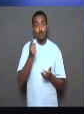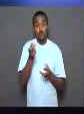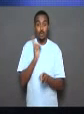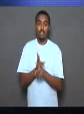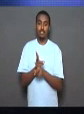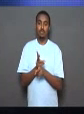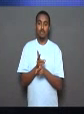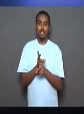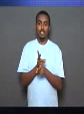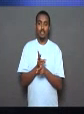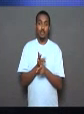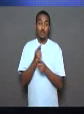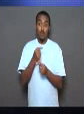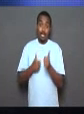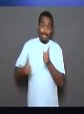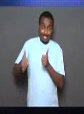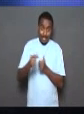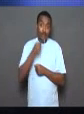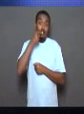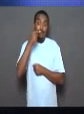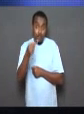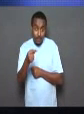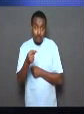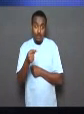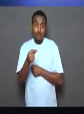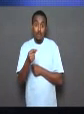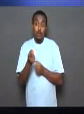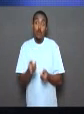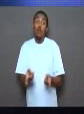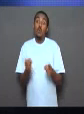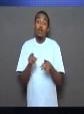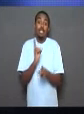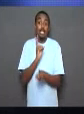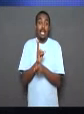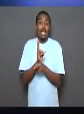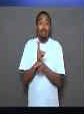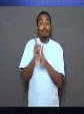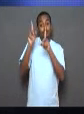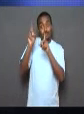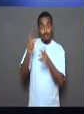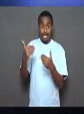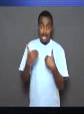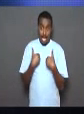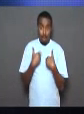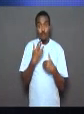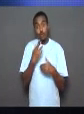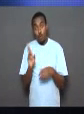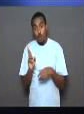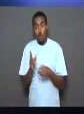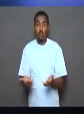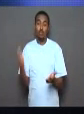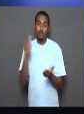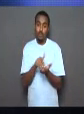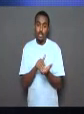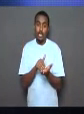Perhaps you expect to be told in advance when there is a test, or to have